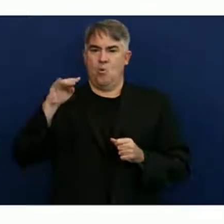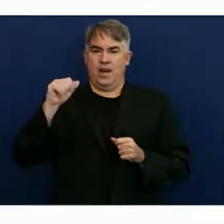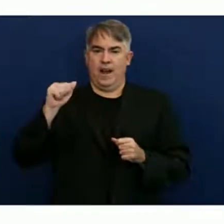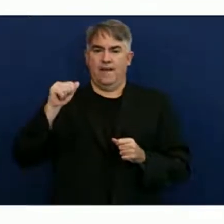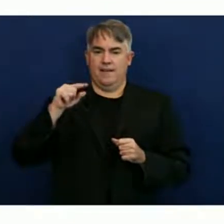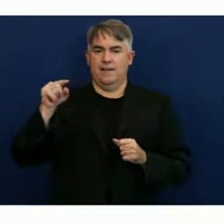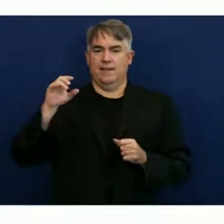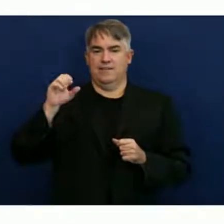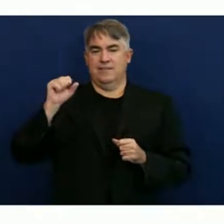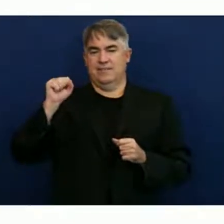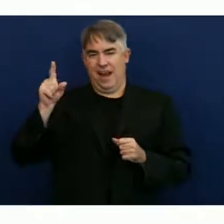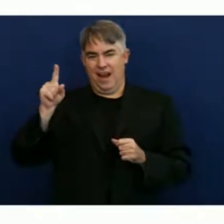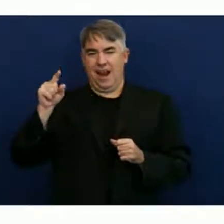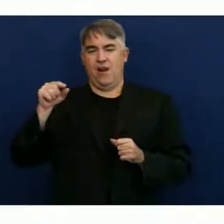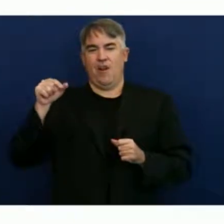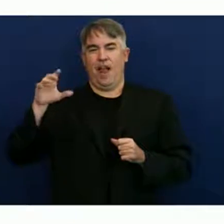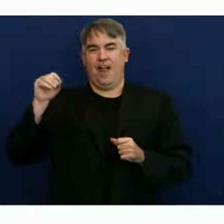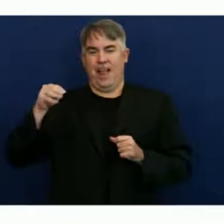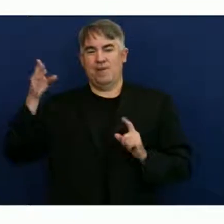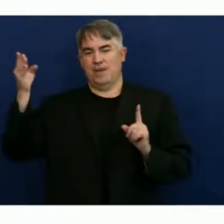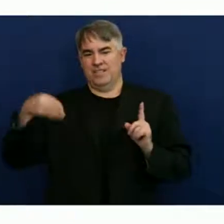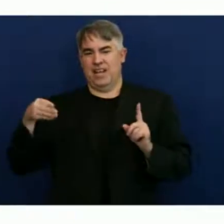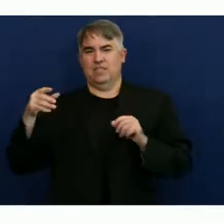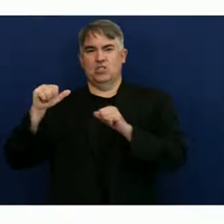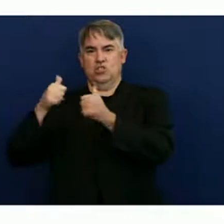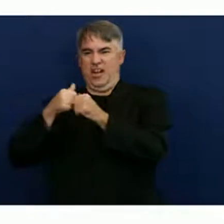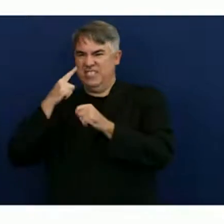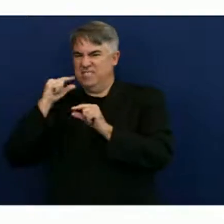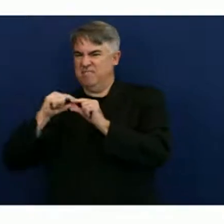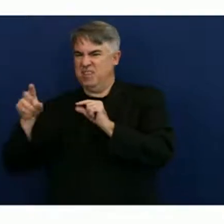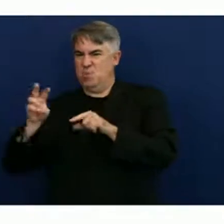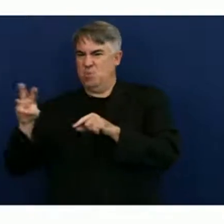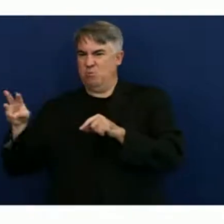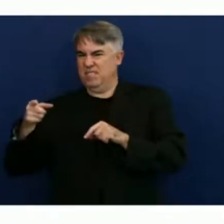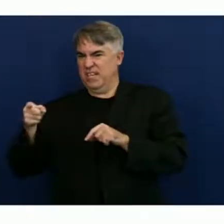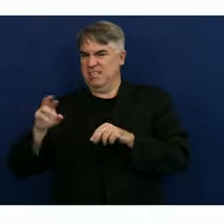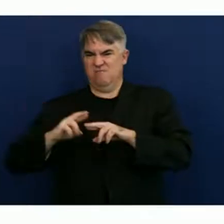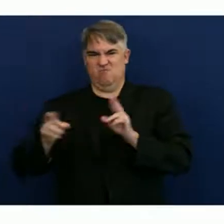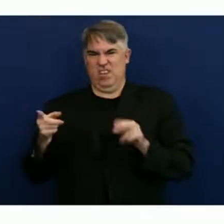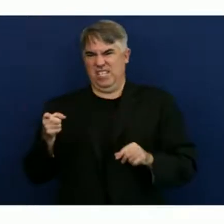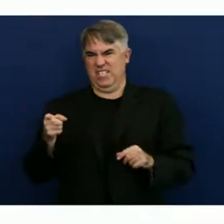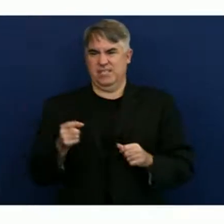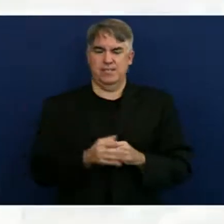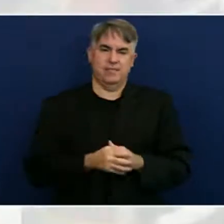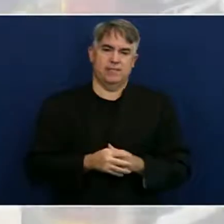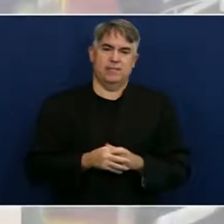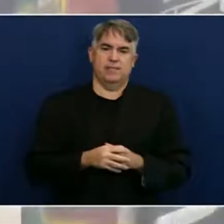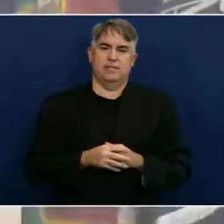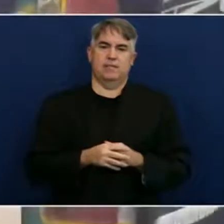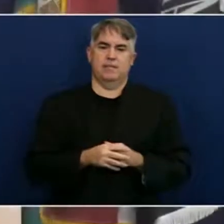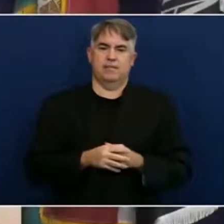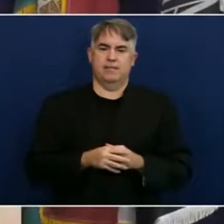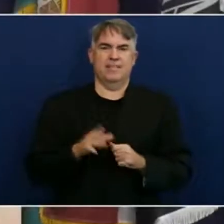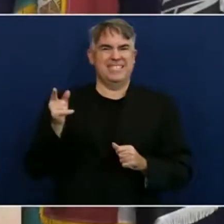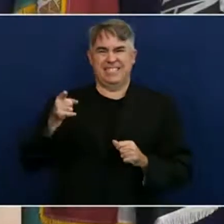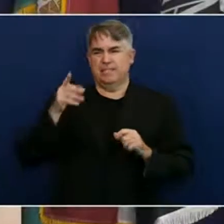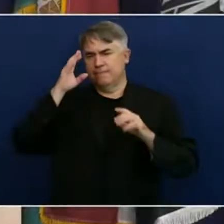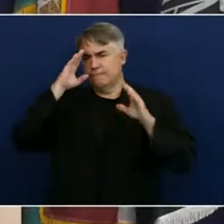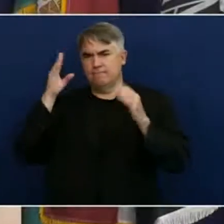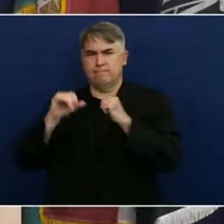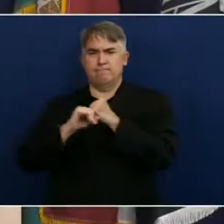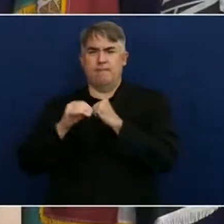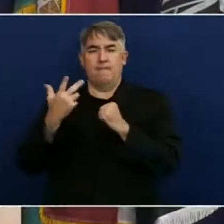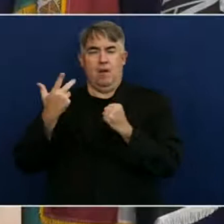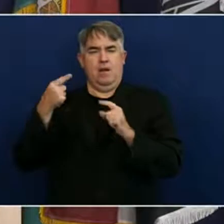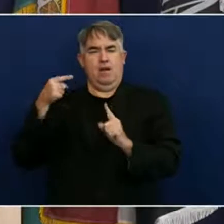coronavirus-sd.com/challenge. This is one of what will be multiple unique campaigns that we are working on that we will be rolling out in